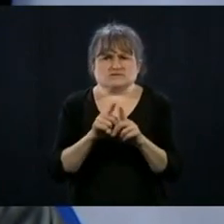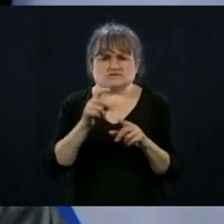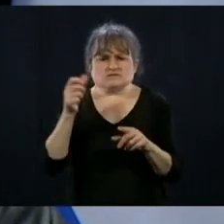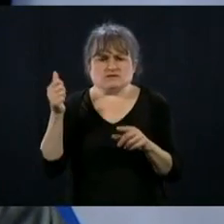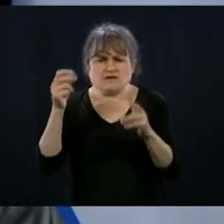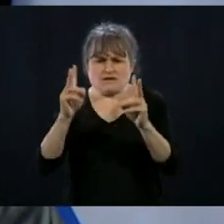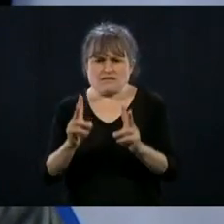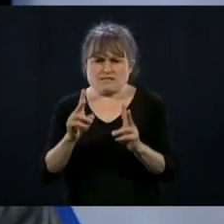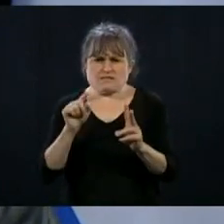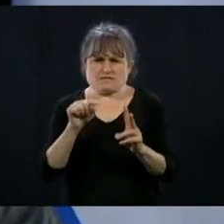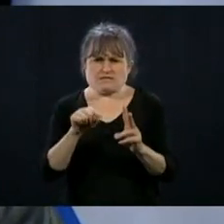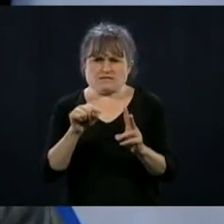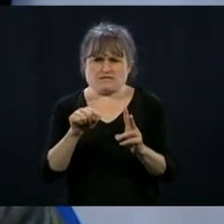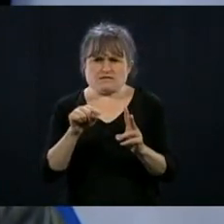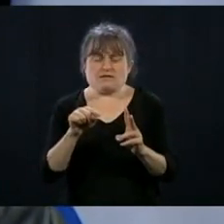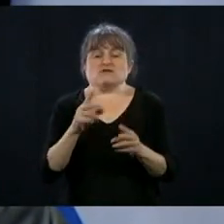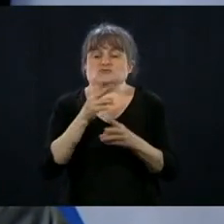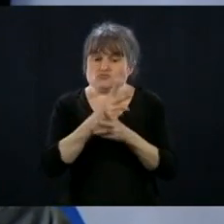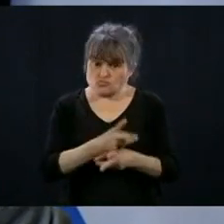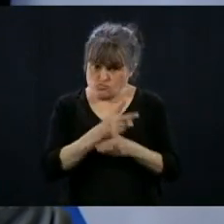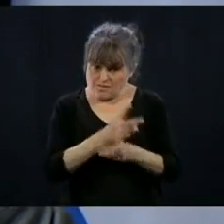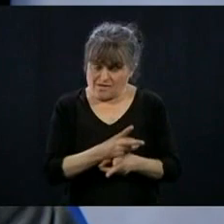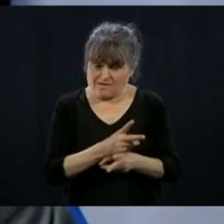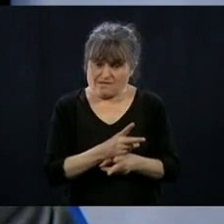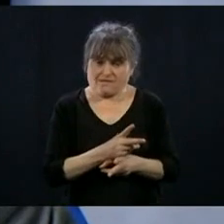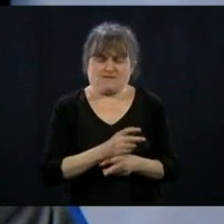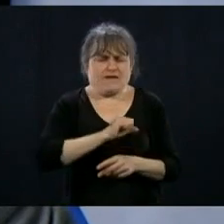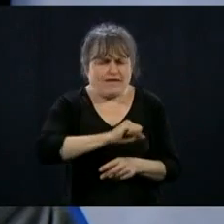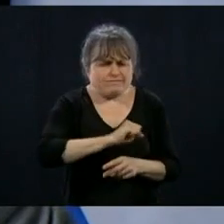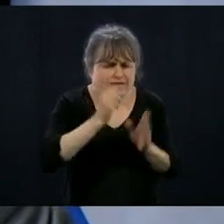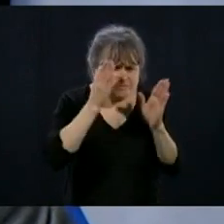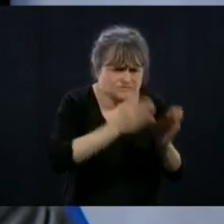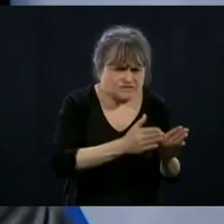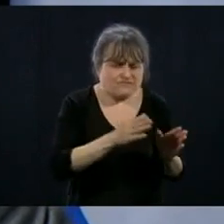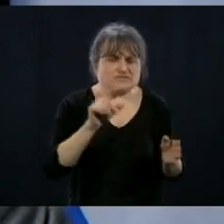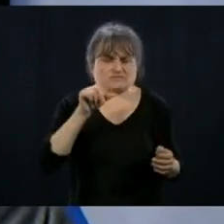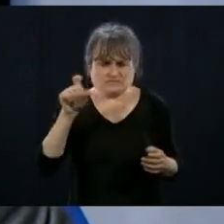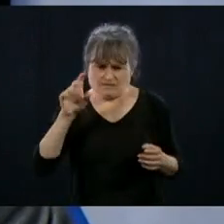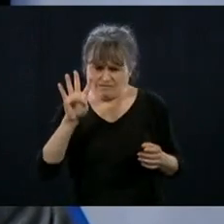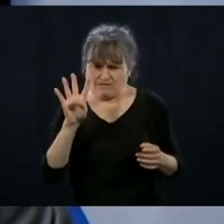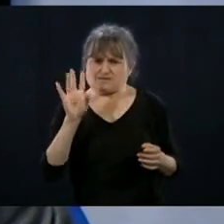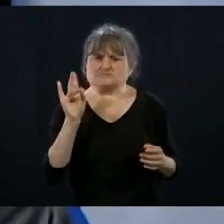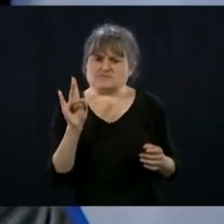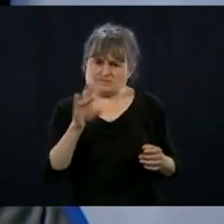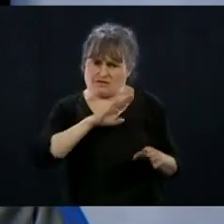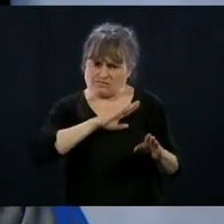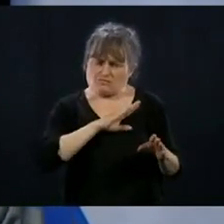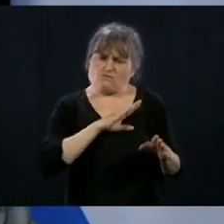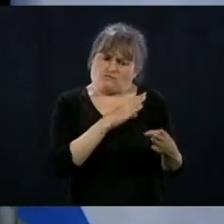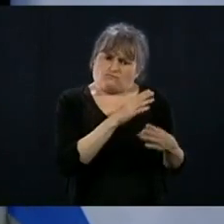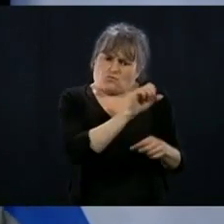147 are occupied right now in terms of ICU, and we've freed up